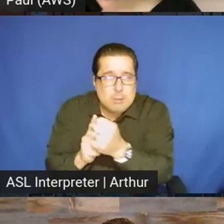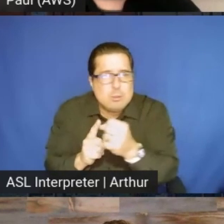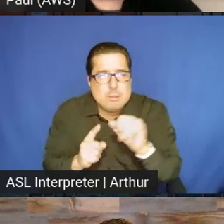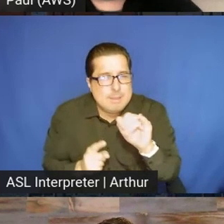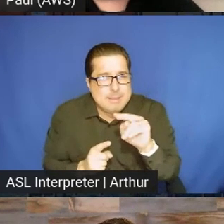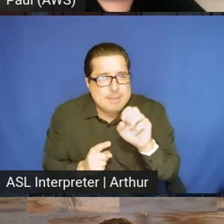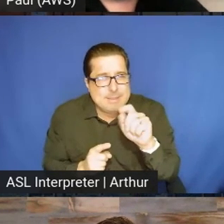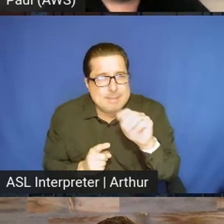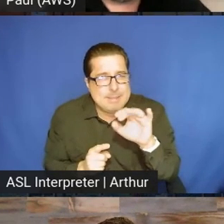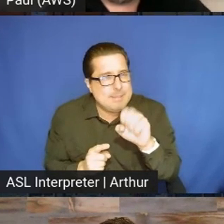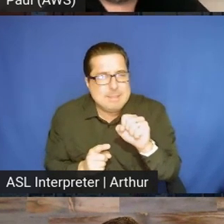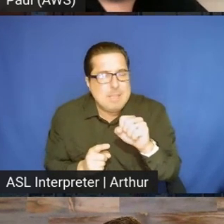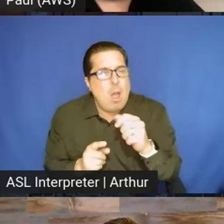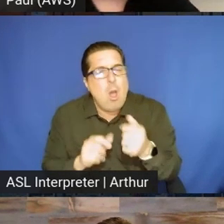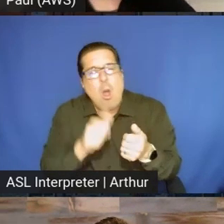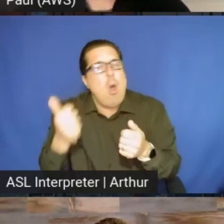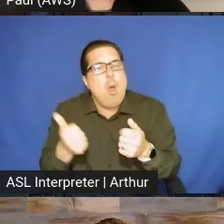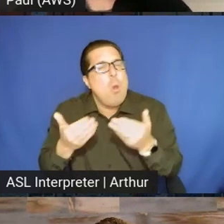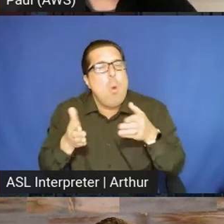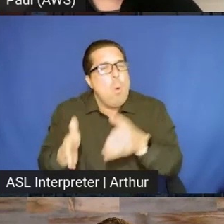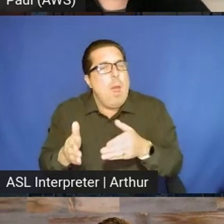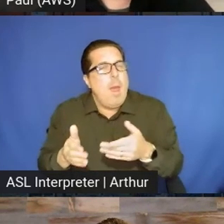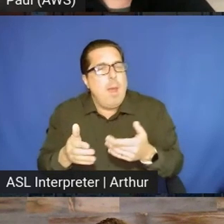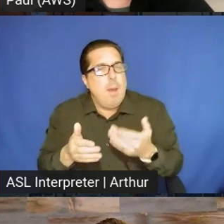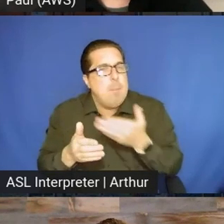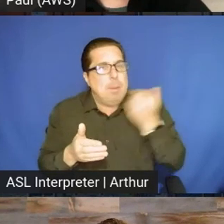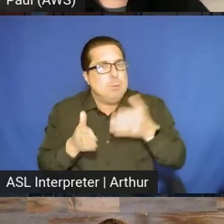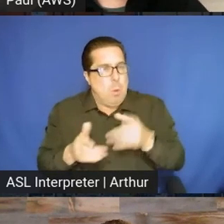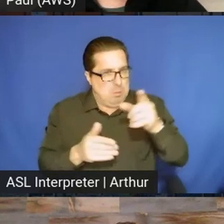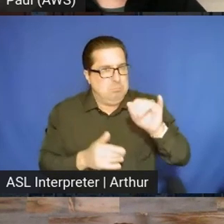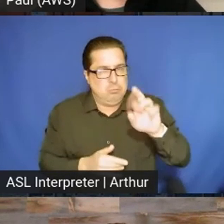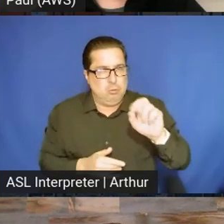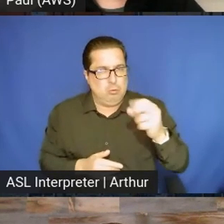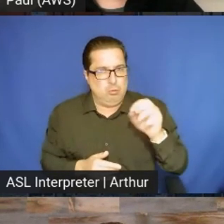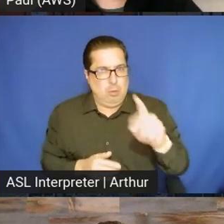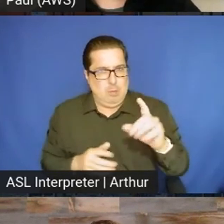use. So Irshad, please take it away. Thanks, Paul. Thank you. Appreciate it.